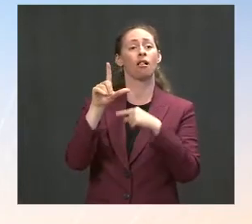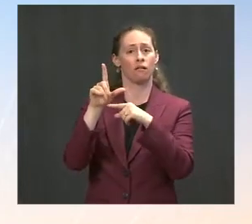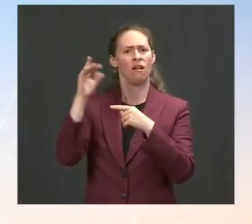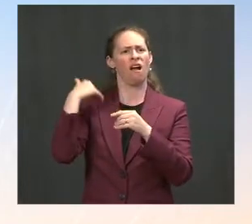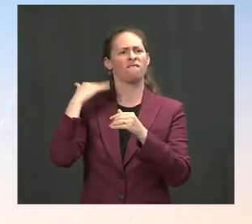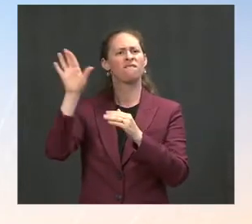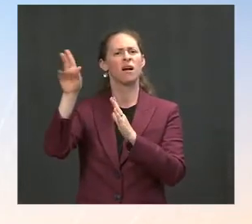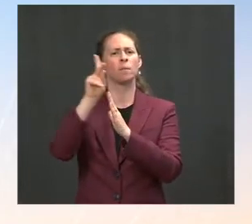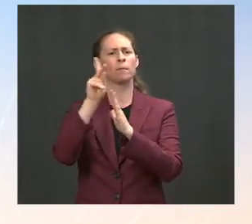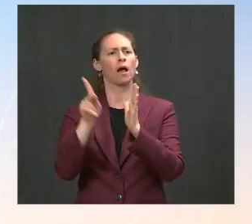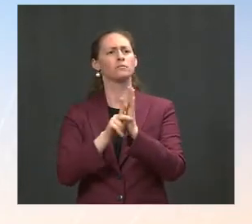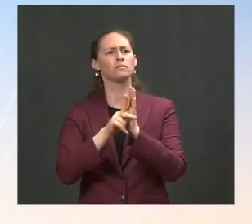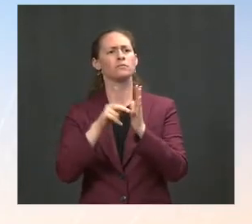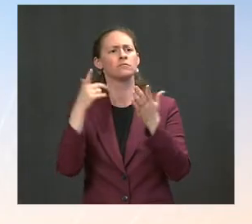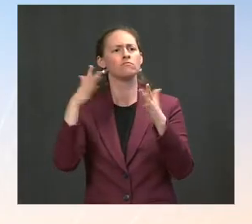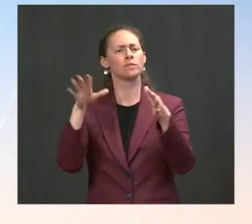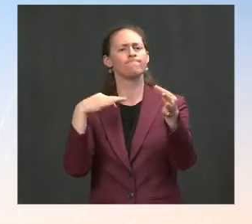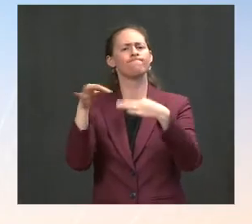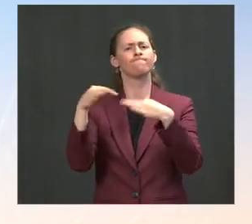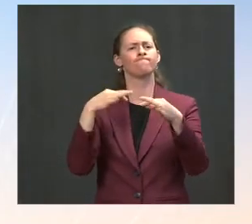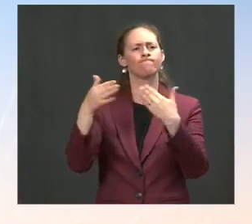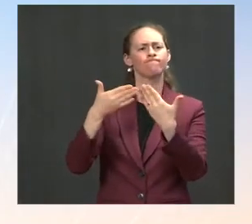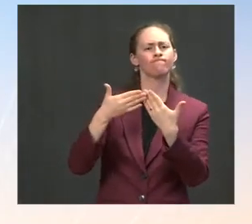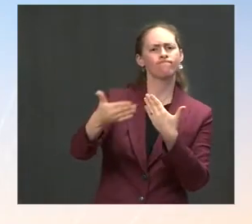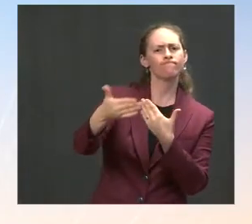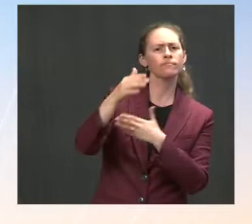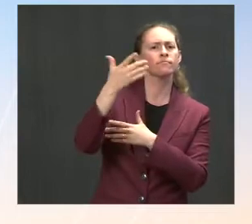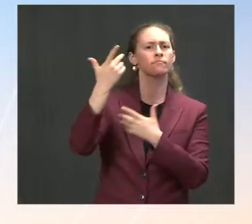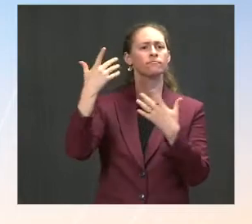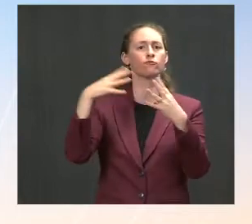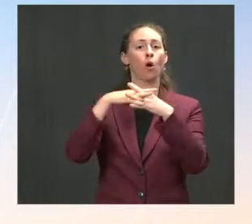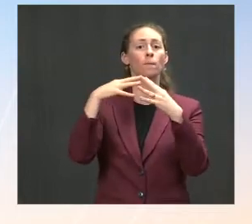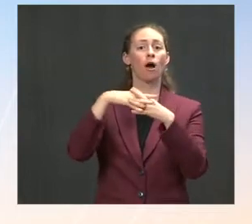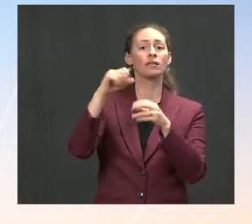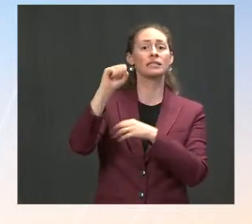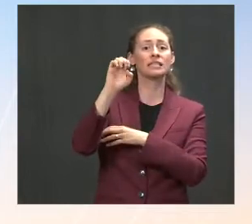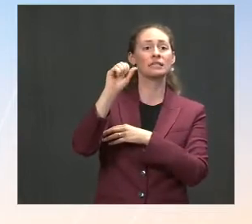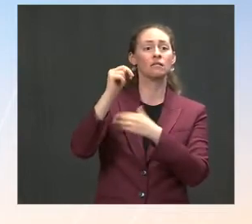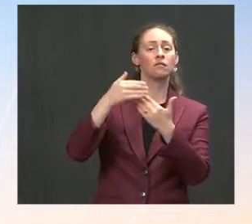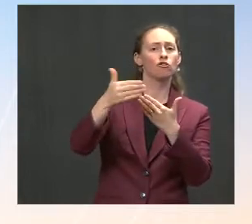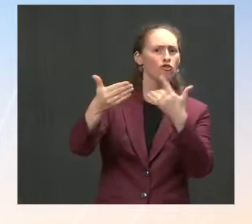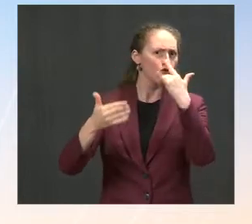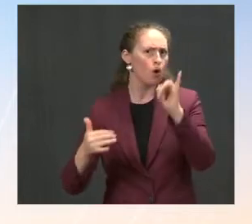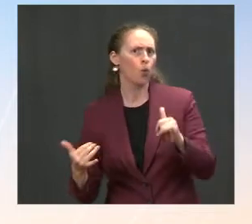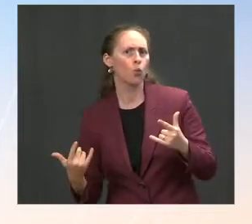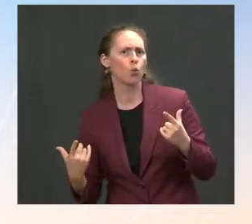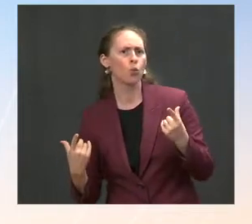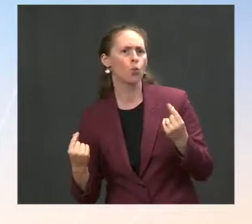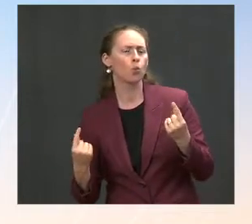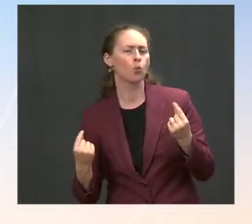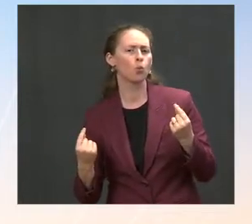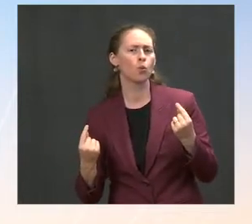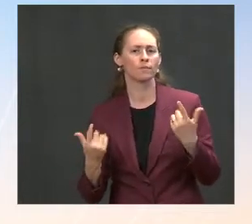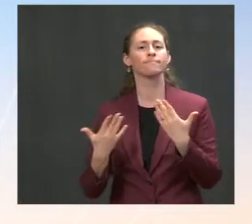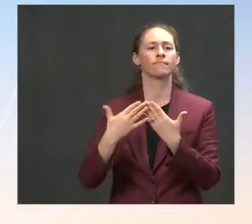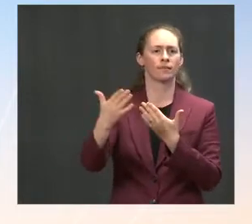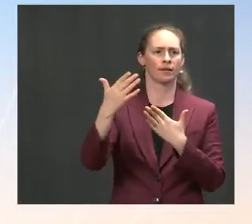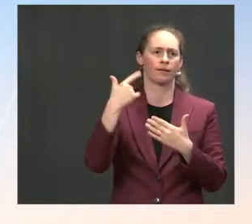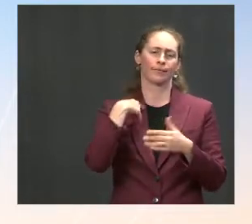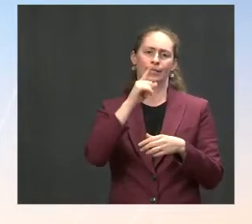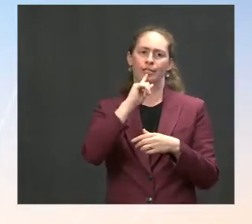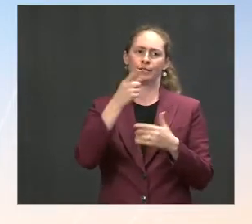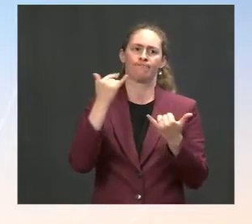season. That's their role to do, right? We certainly believe the biggest takeaway is that getting vaccinated is our